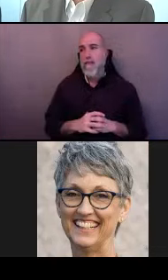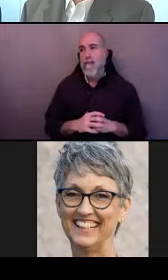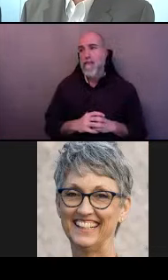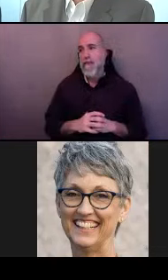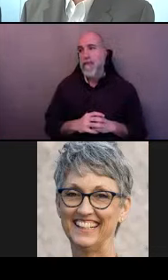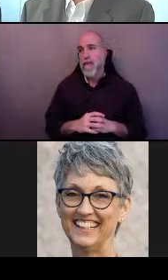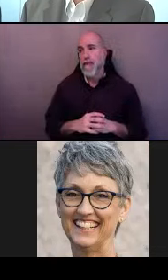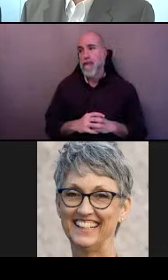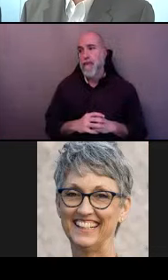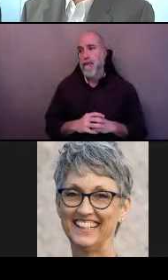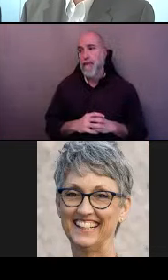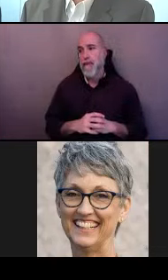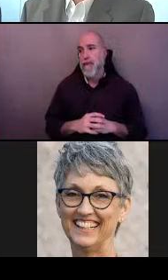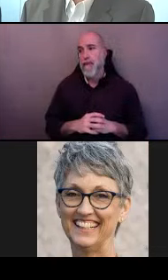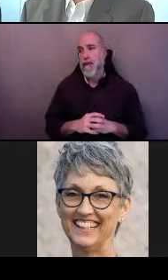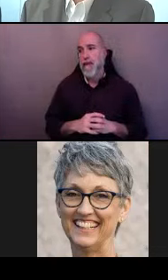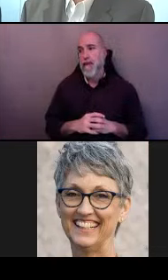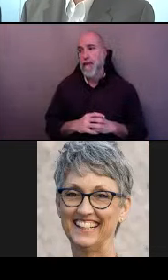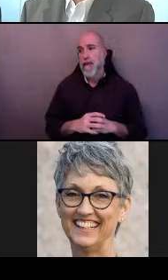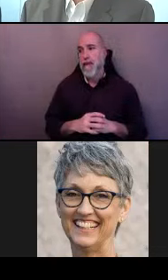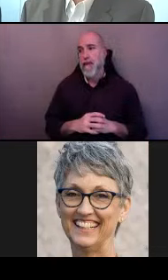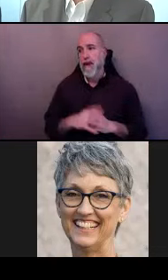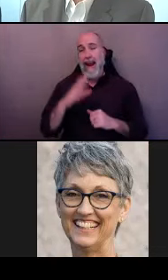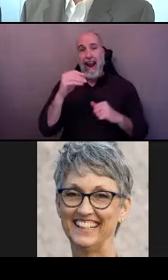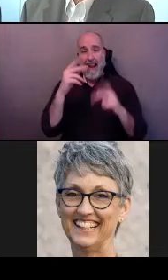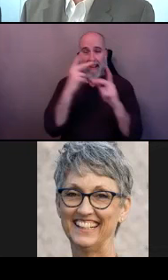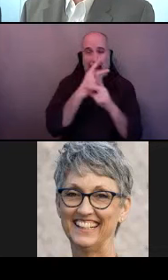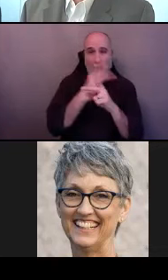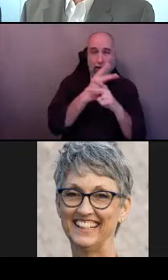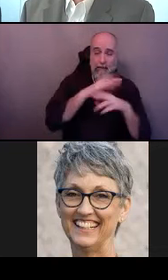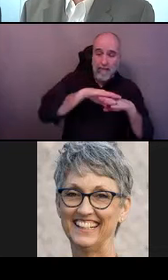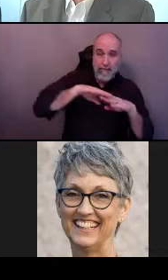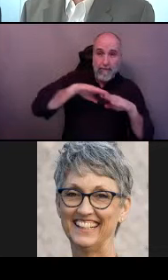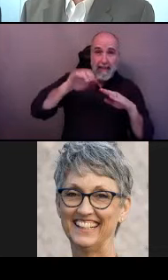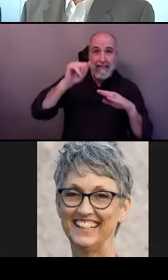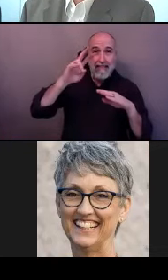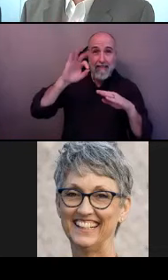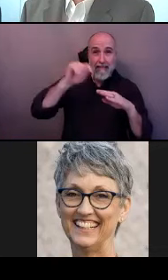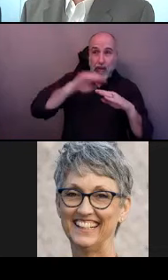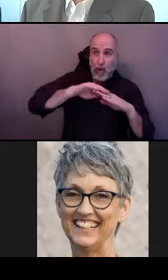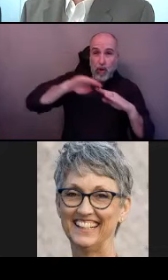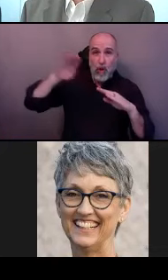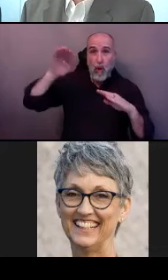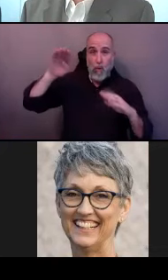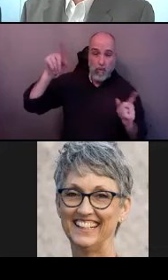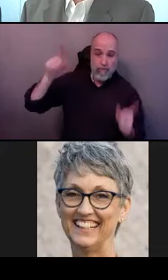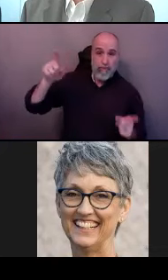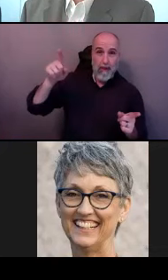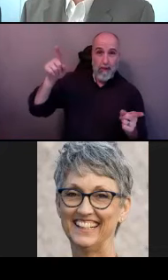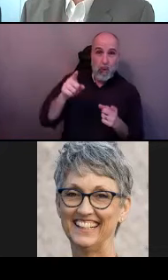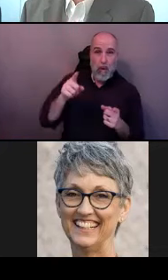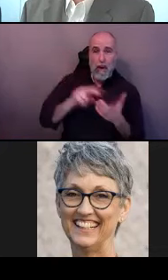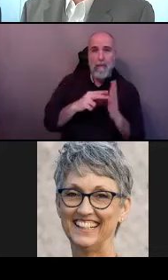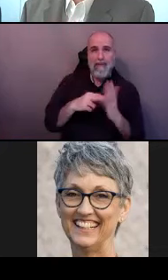And then a couple more clicks. On the slope calculation, the 17-foot rise divided into the 150 feet, 8 inches run gives us